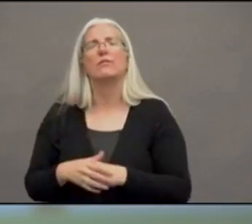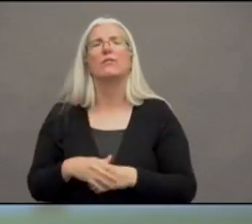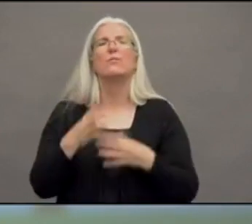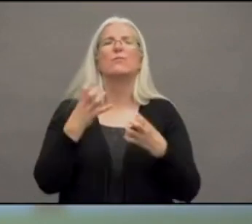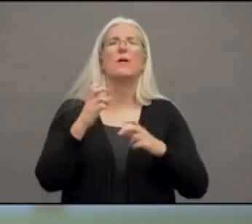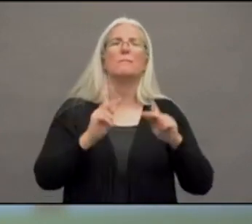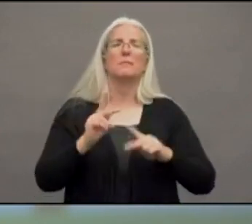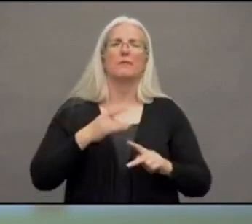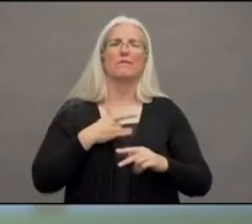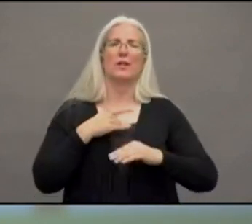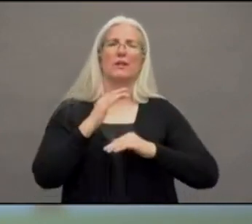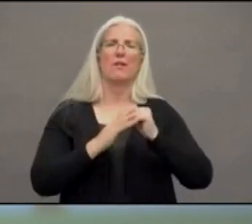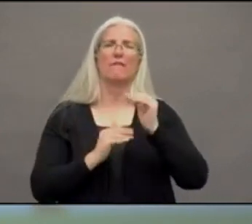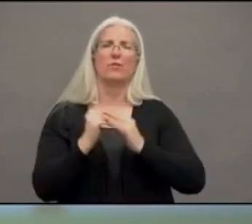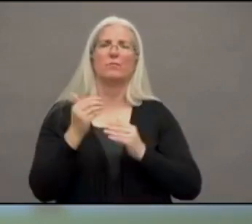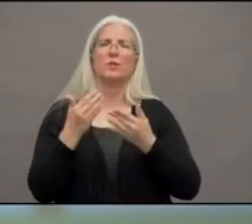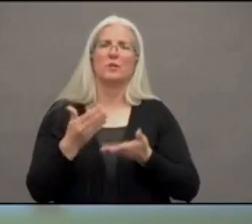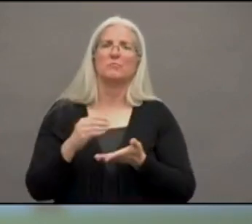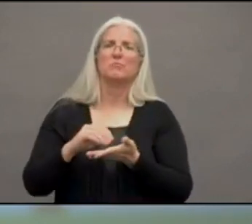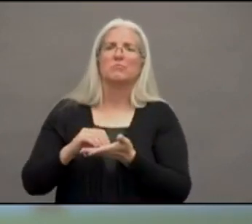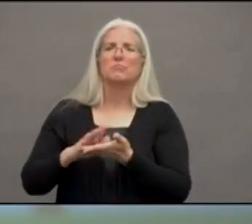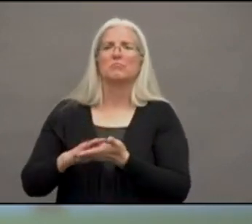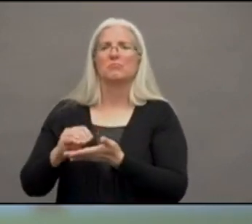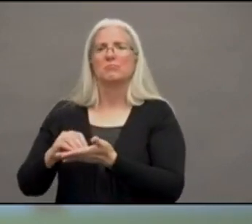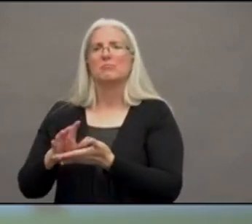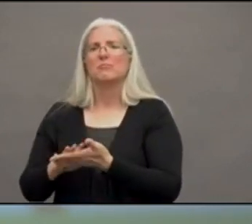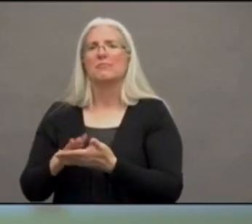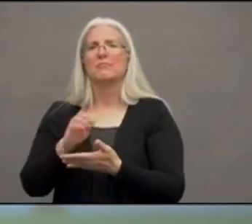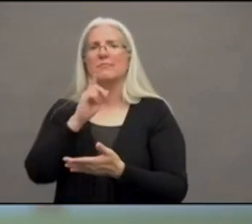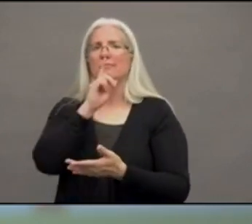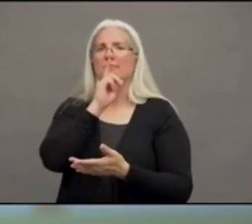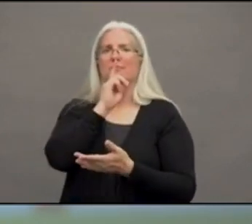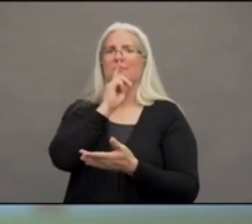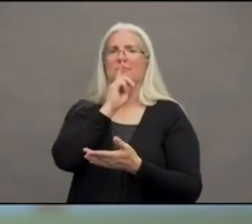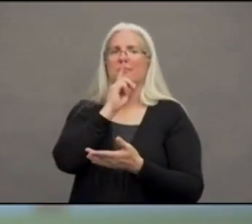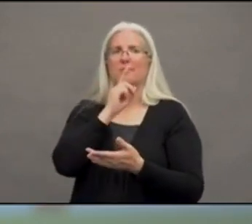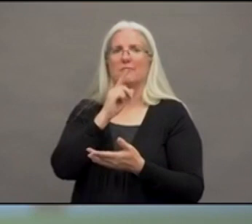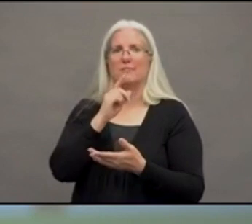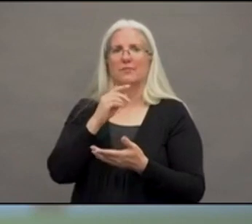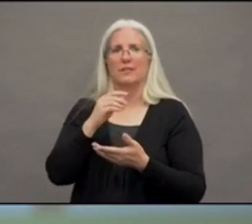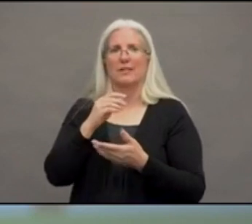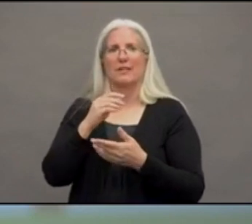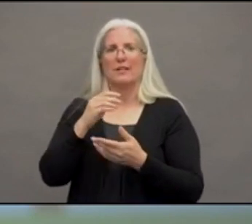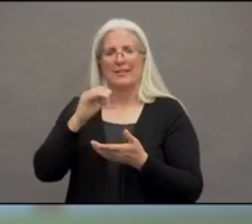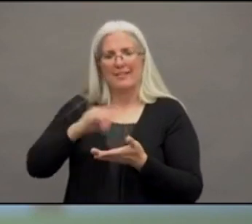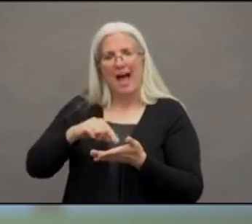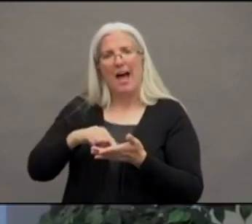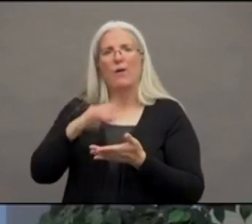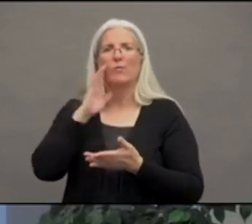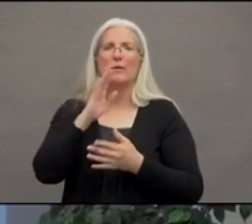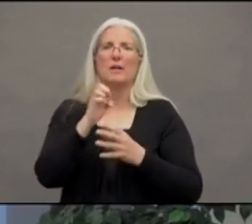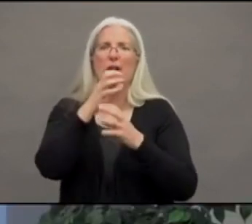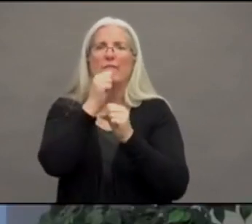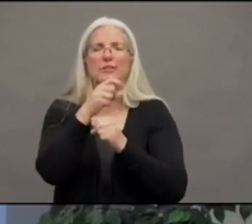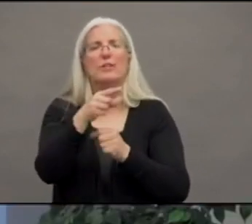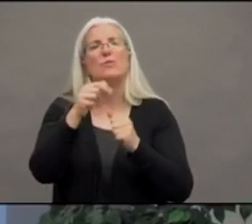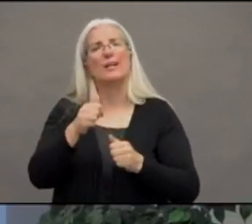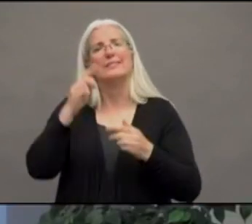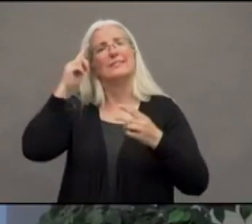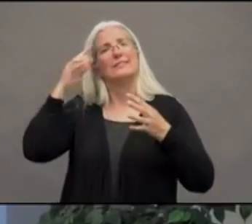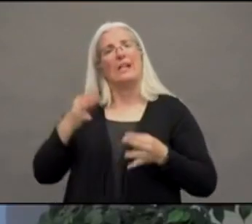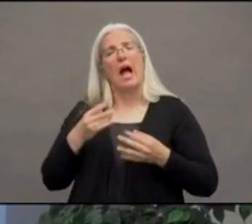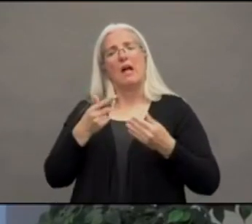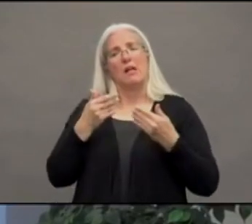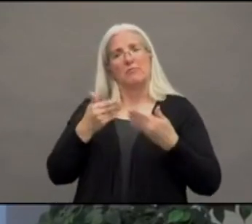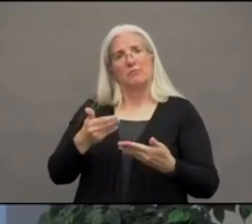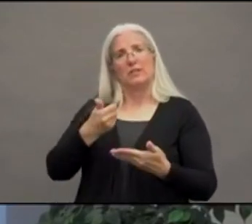because it is a self-identifying form, so they can choose how they want to complete the form. And the census ID